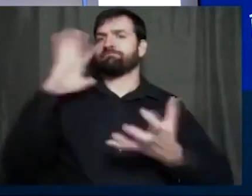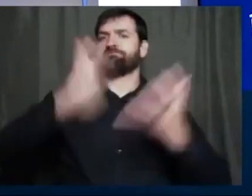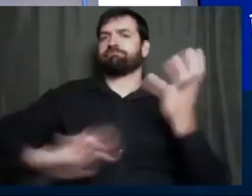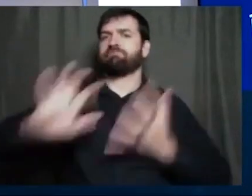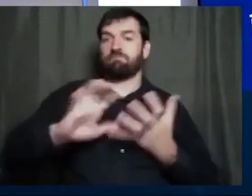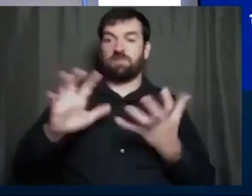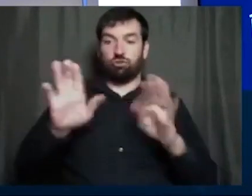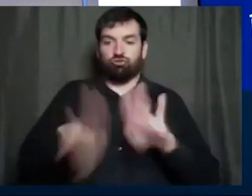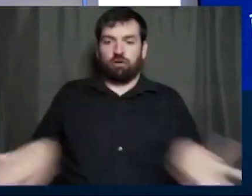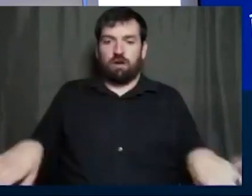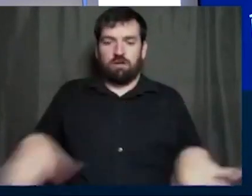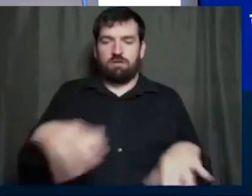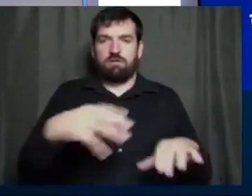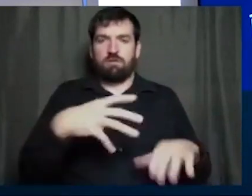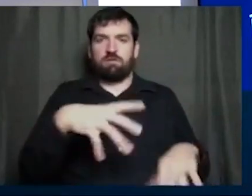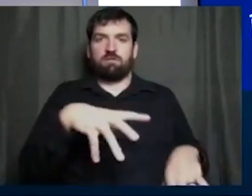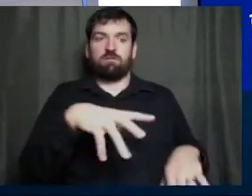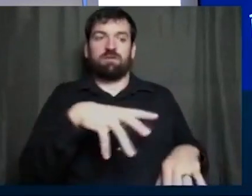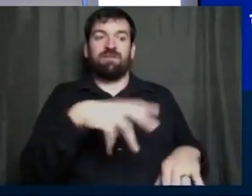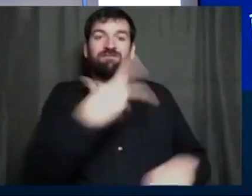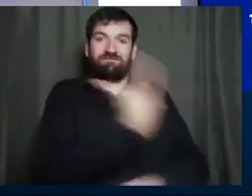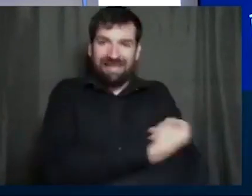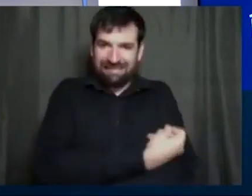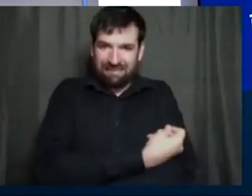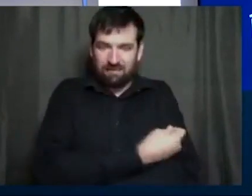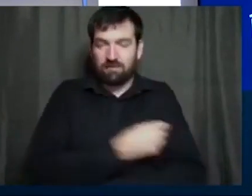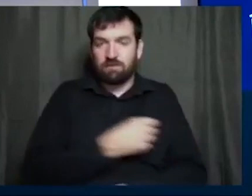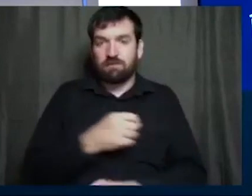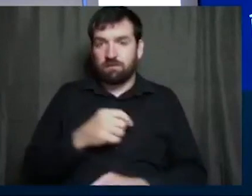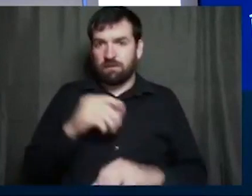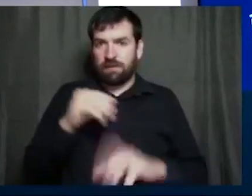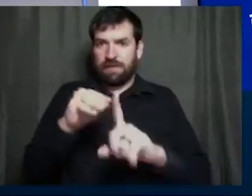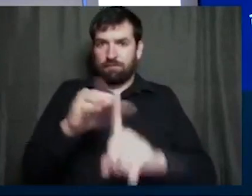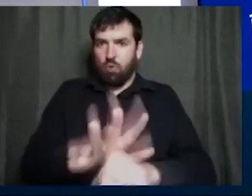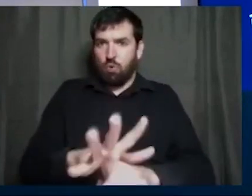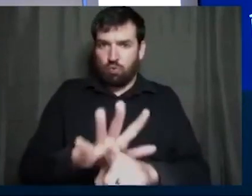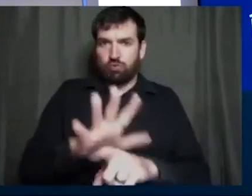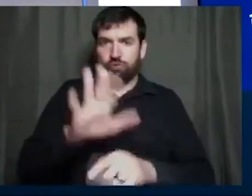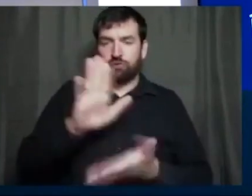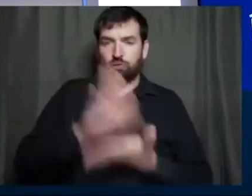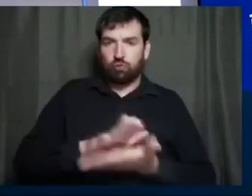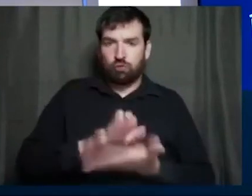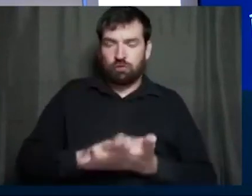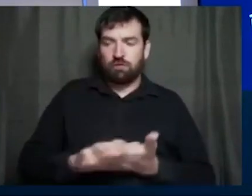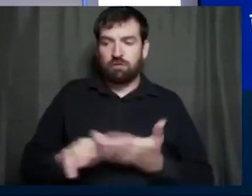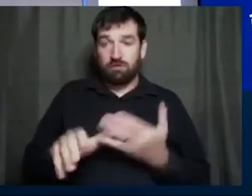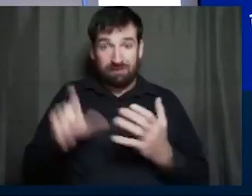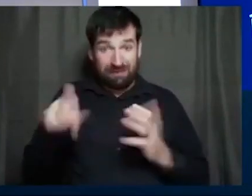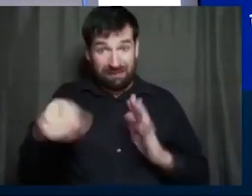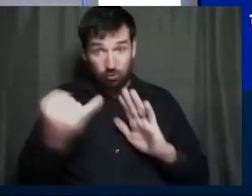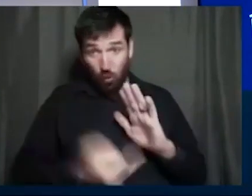at school, do they need to quarantine? If a child is fully masked but exposed at school, do they need to